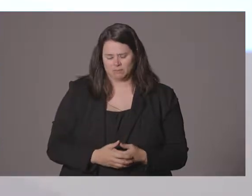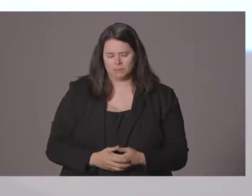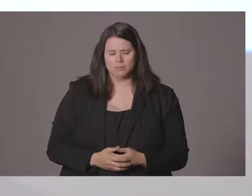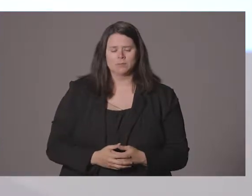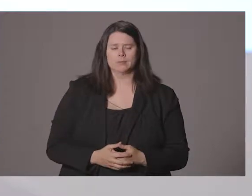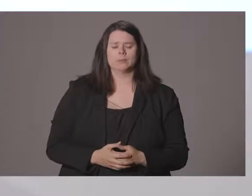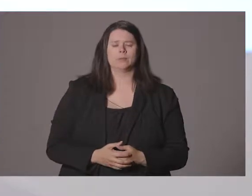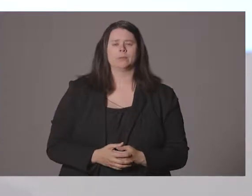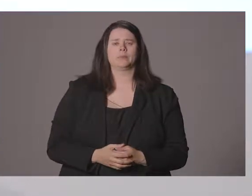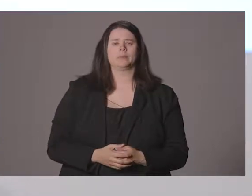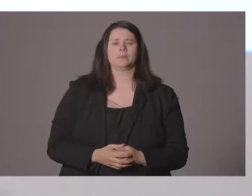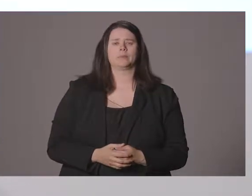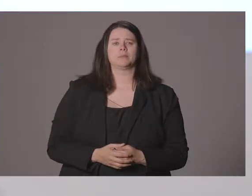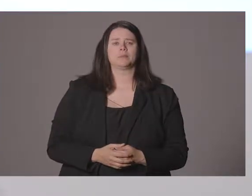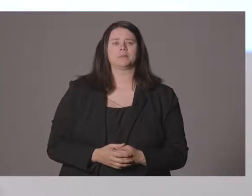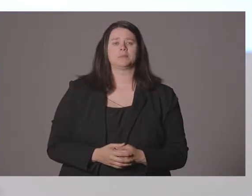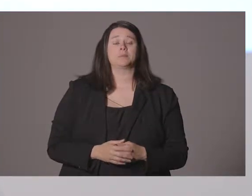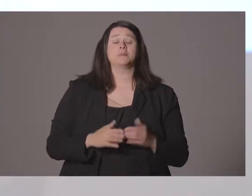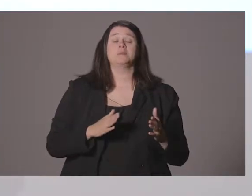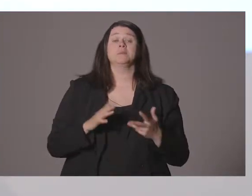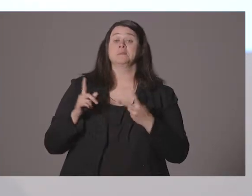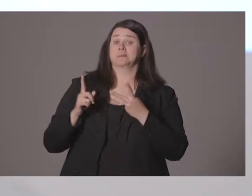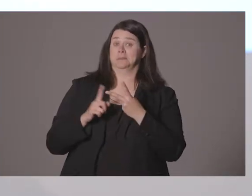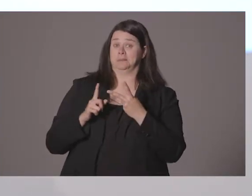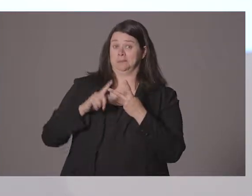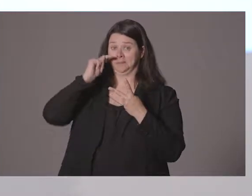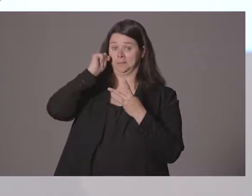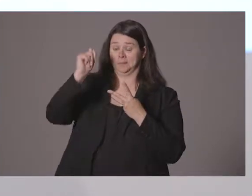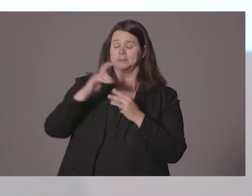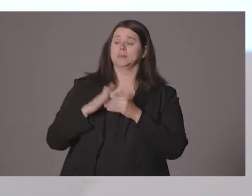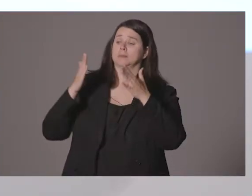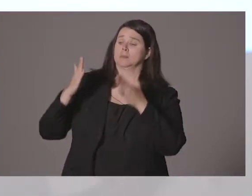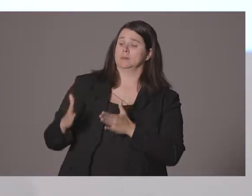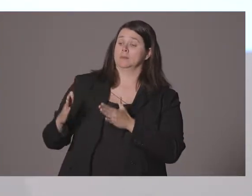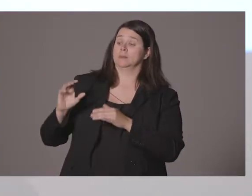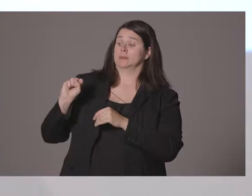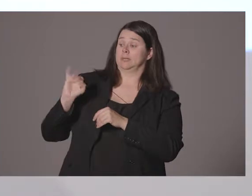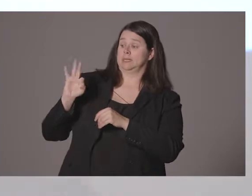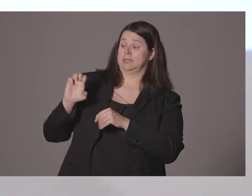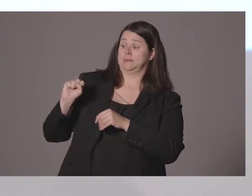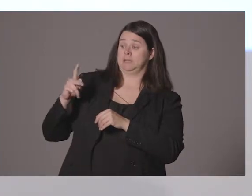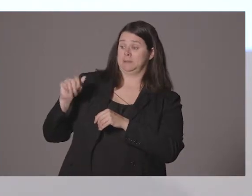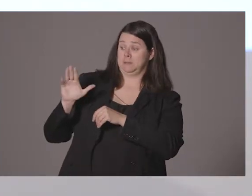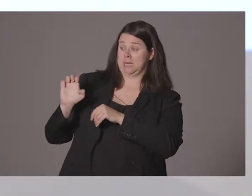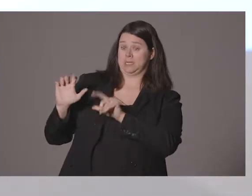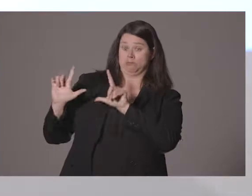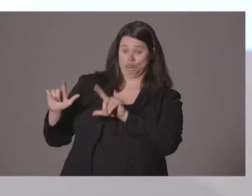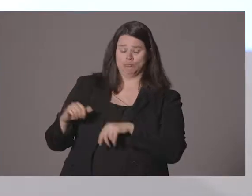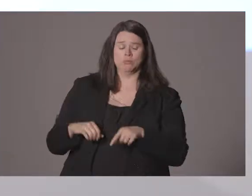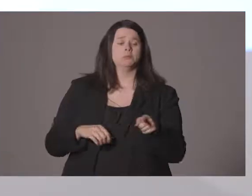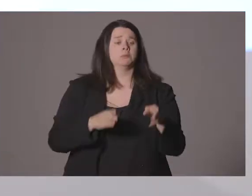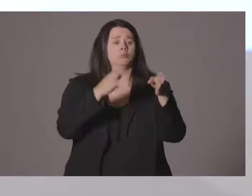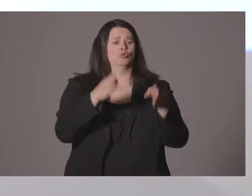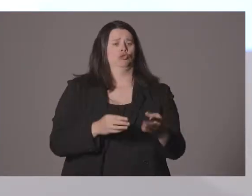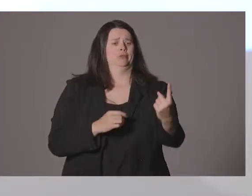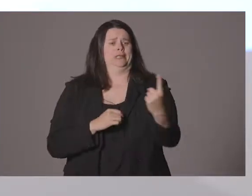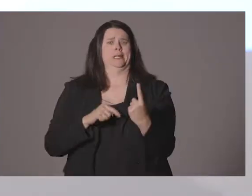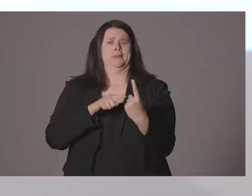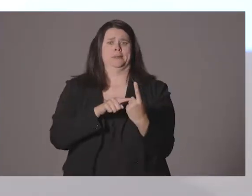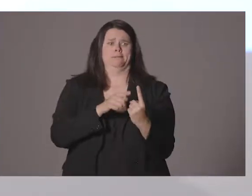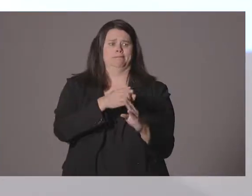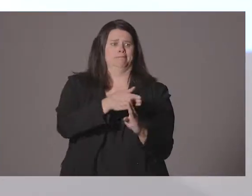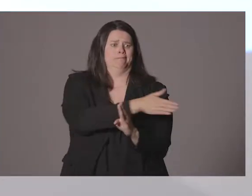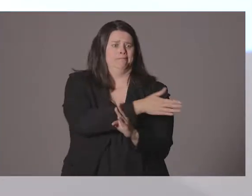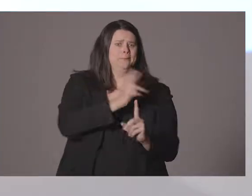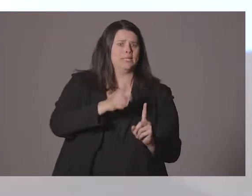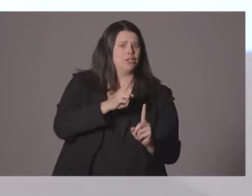part of it is that when there's a safe space sign posted, somebody who experiences a lot of difficulty